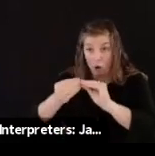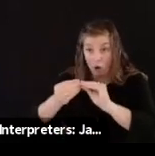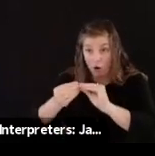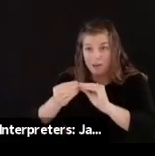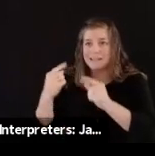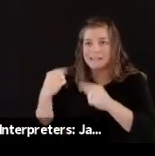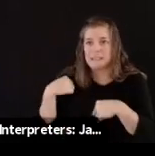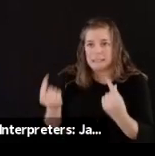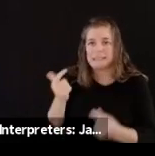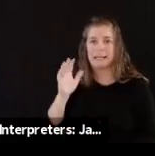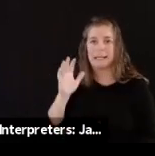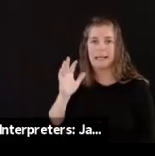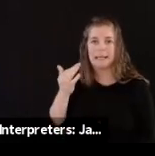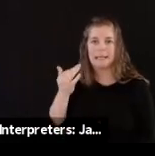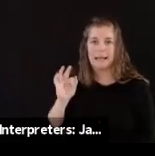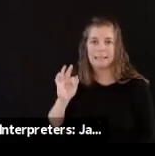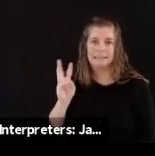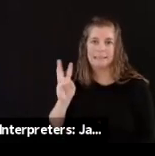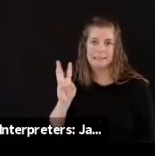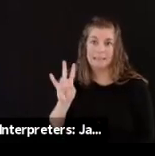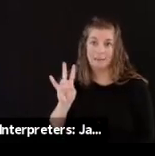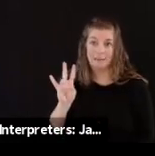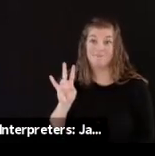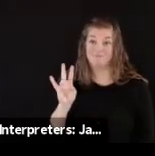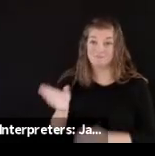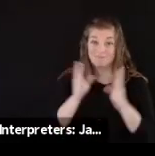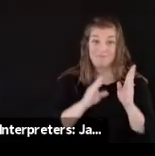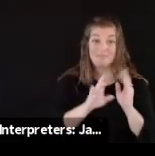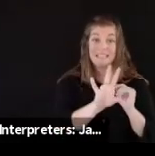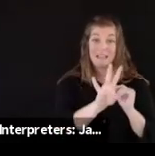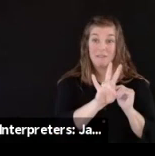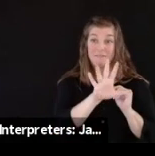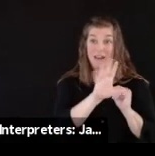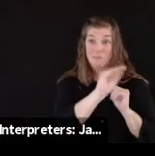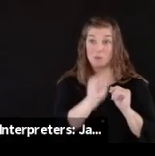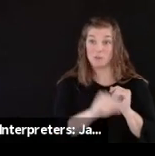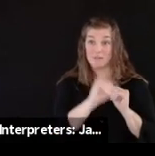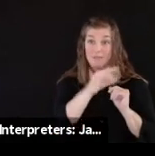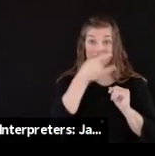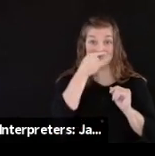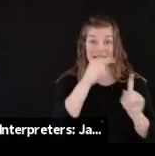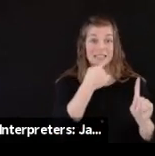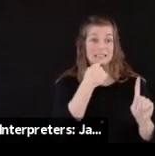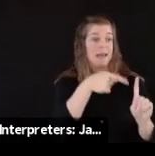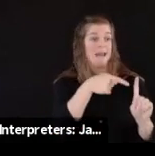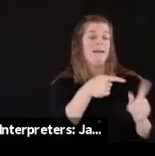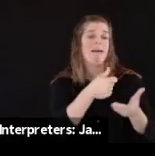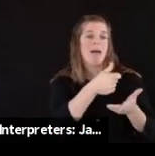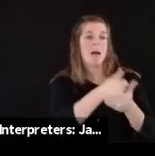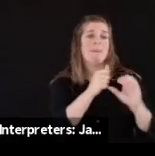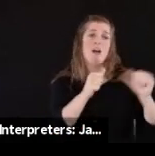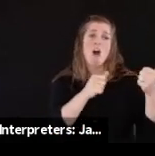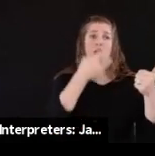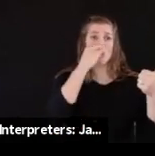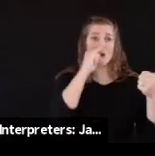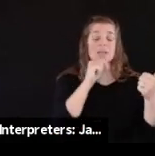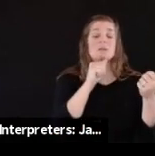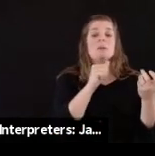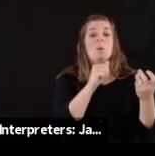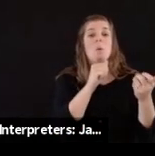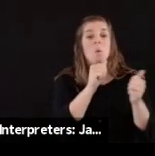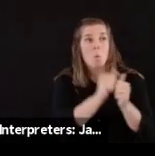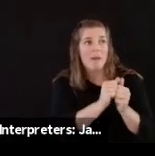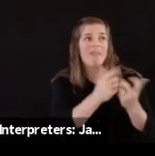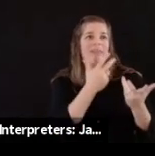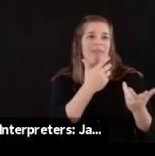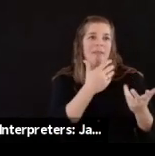1967. And 75% of those kids said that helping other people who were having difficulty was a very important or essential goal for